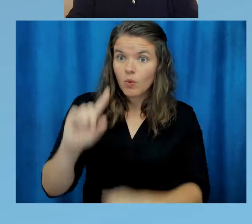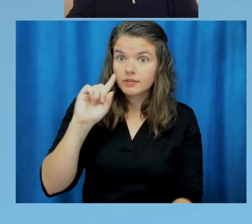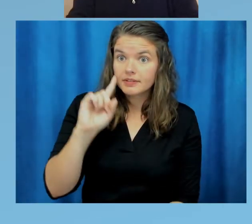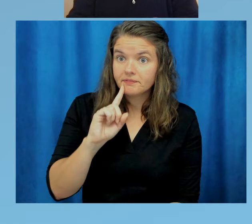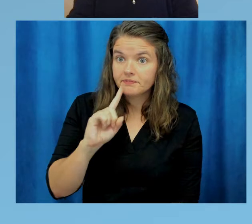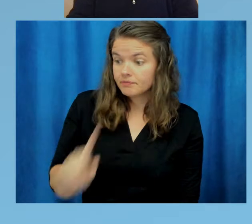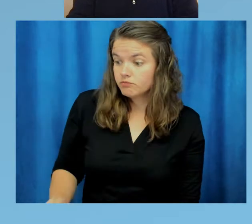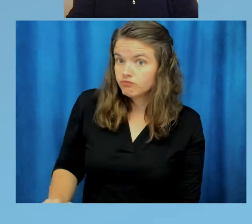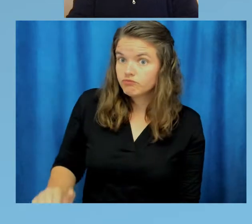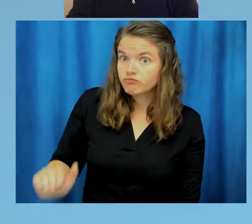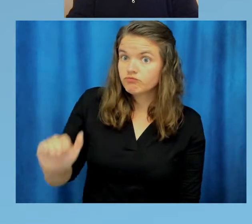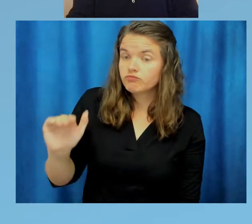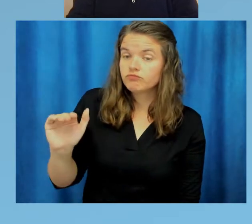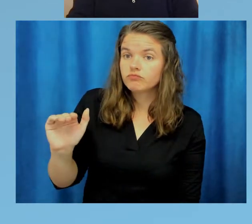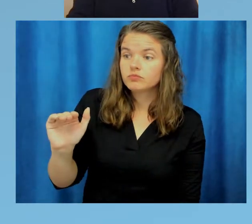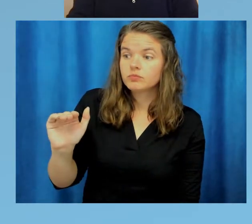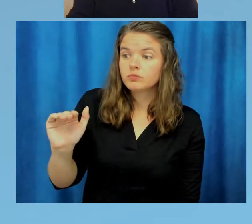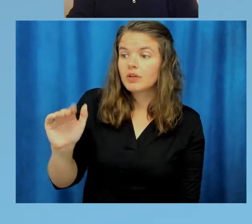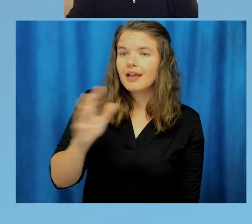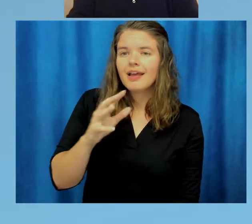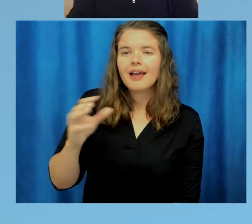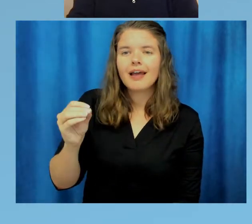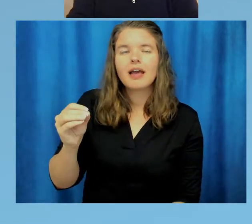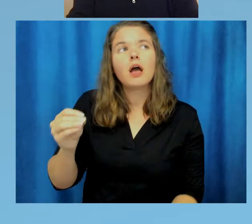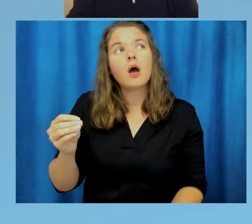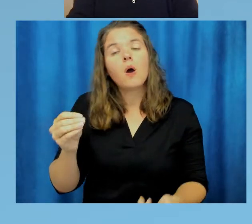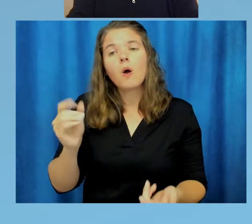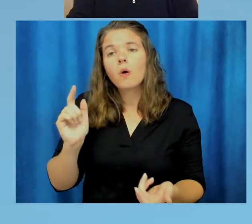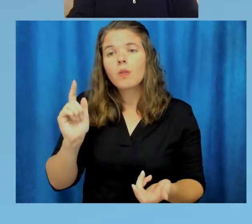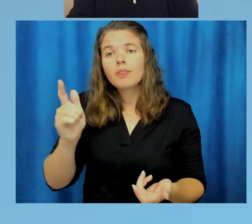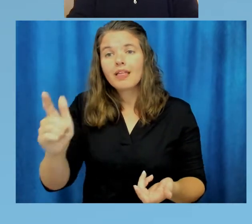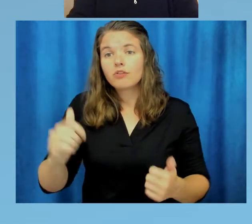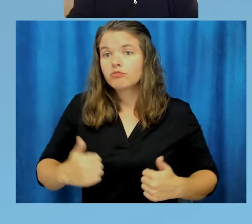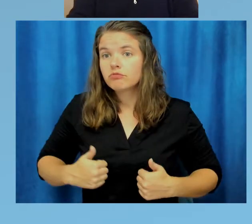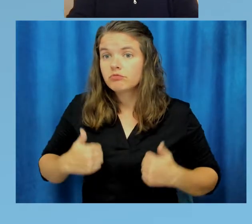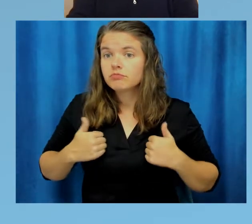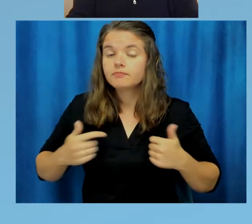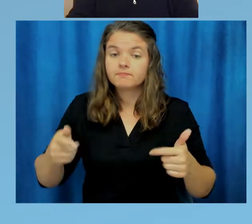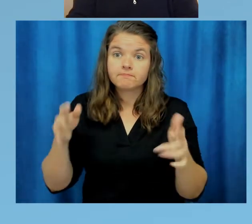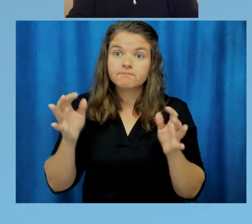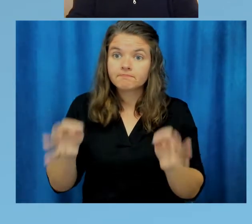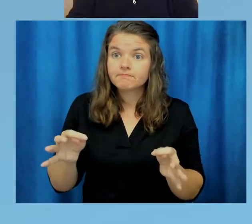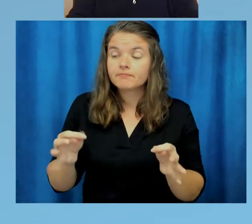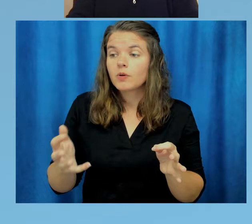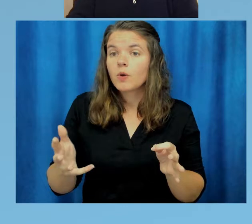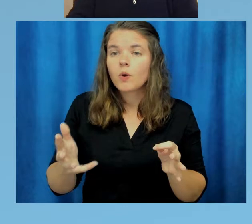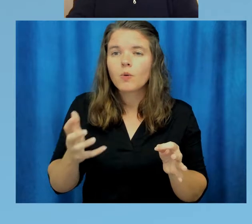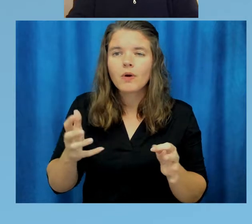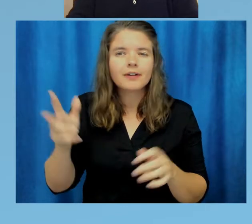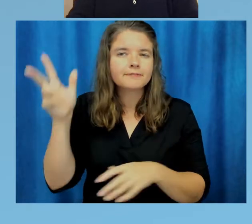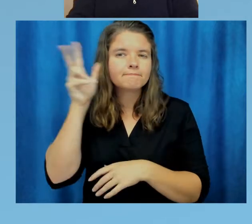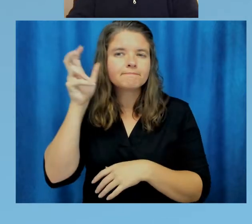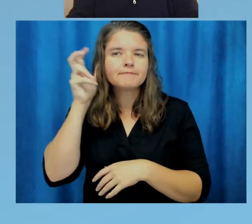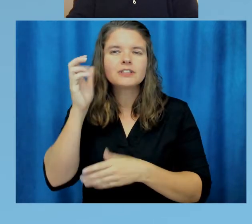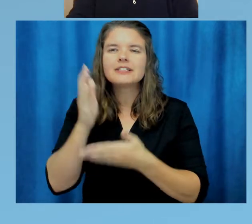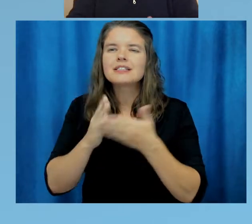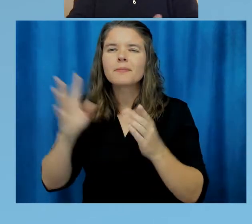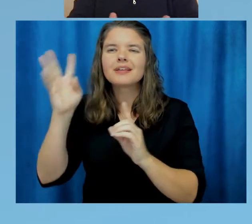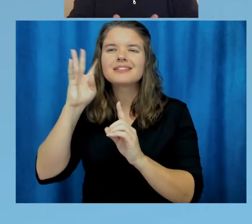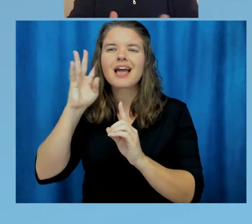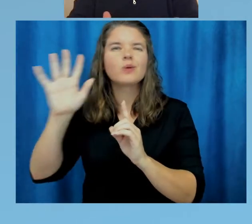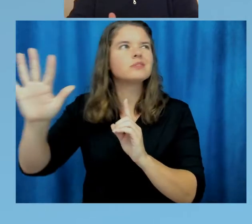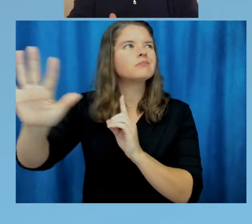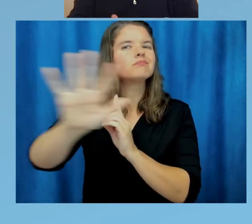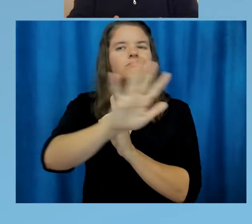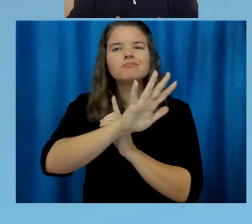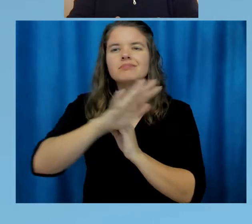was born deaf, and they just decided later in life that they wanted to be able to